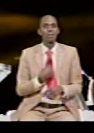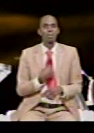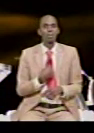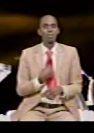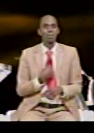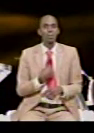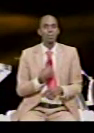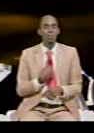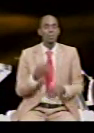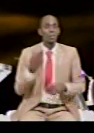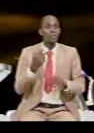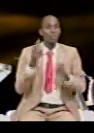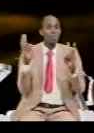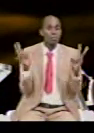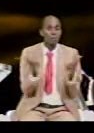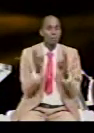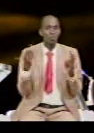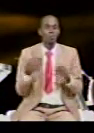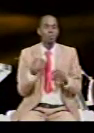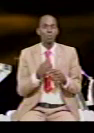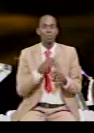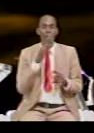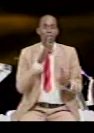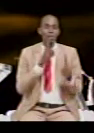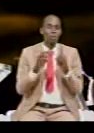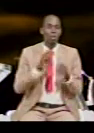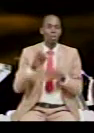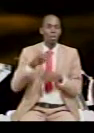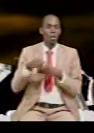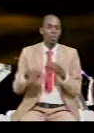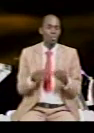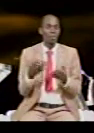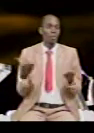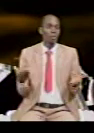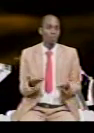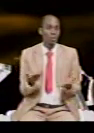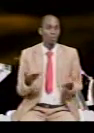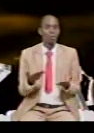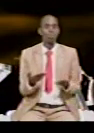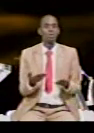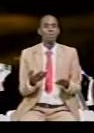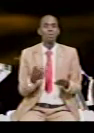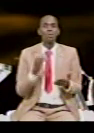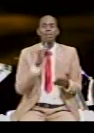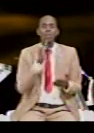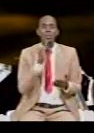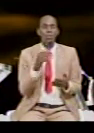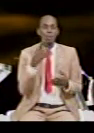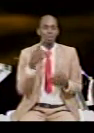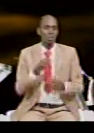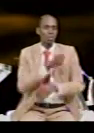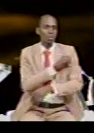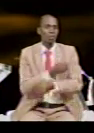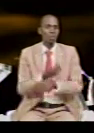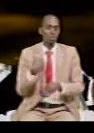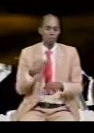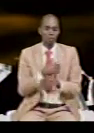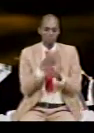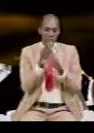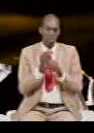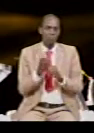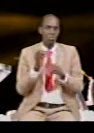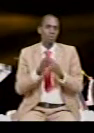The victory we are talking about comes through the strength we receive in Christ. Strengthen